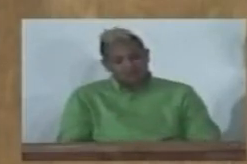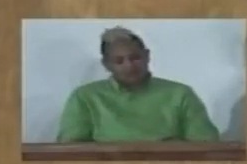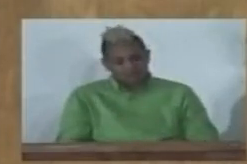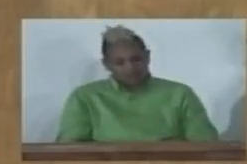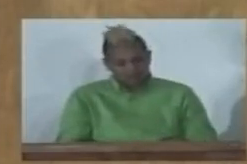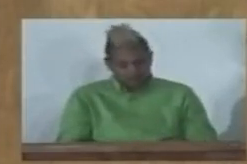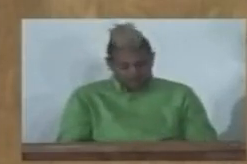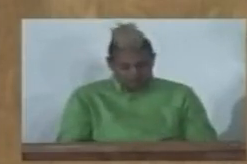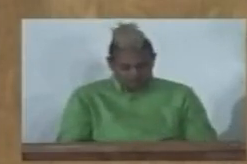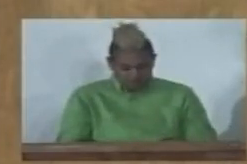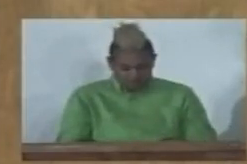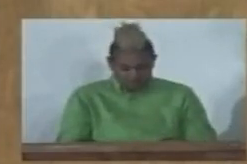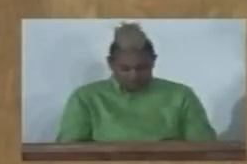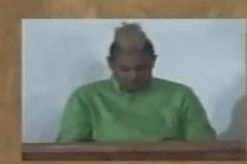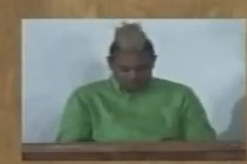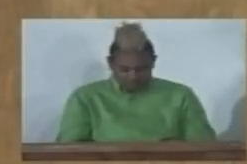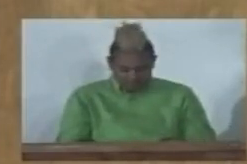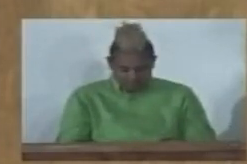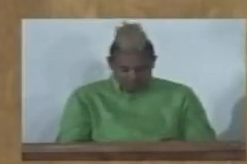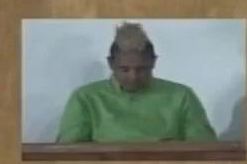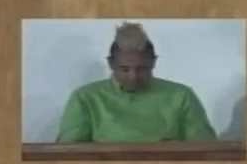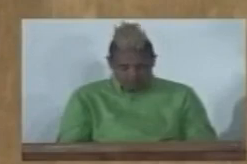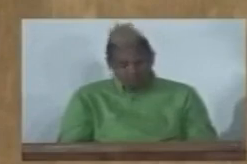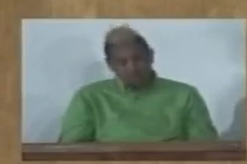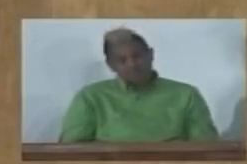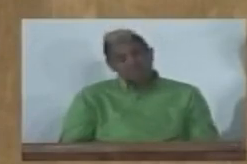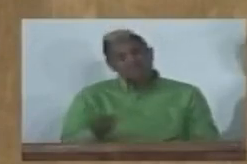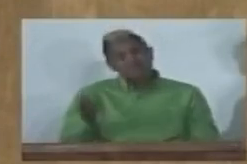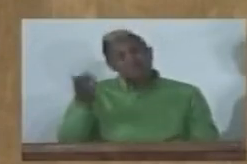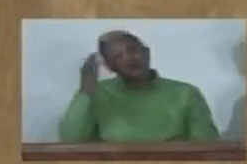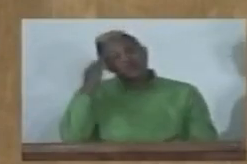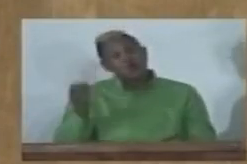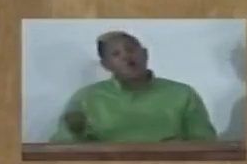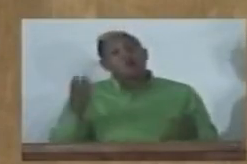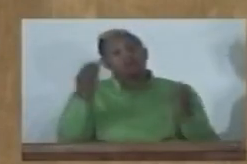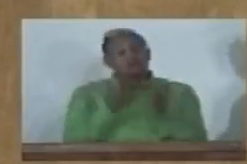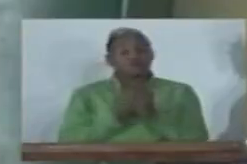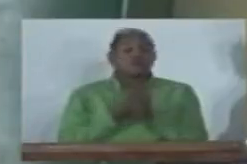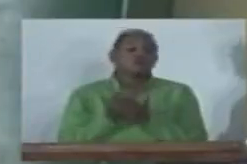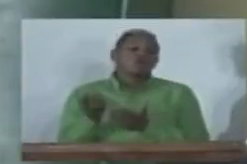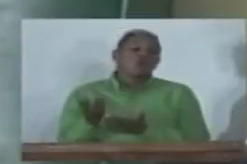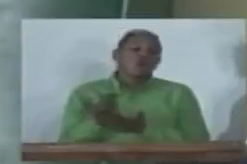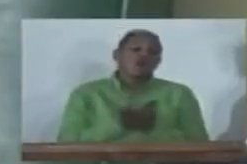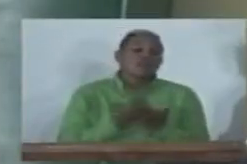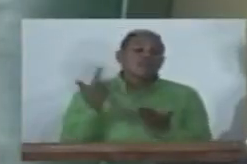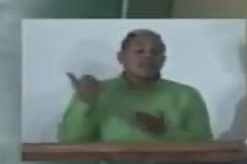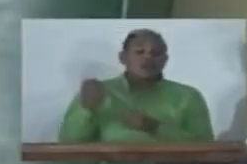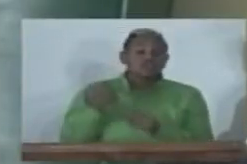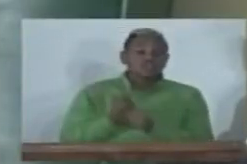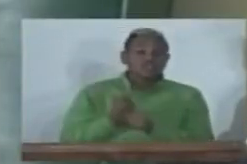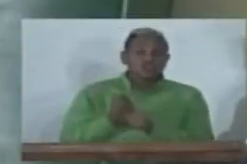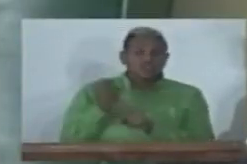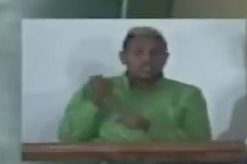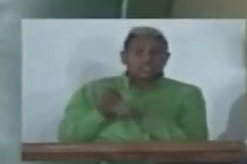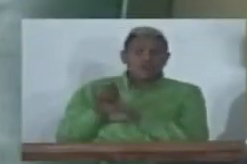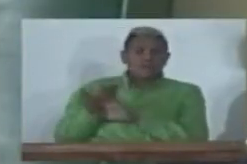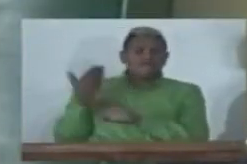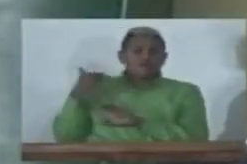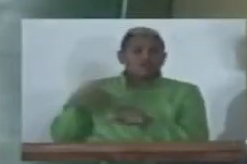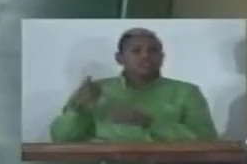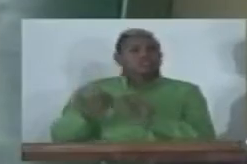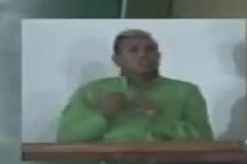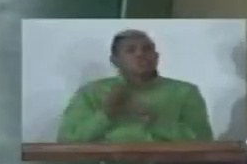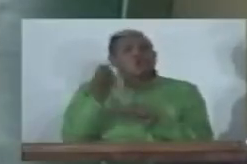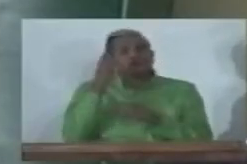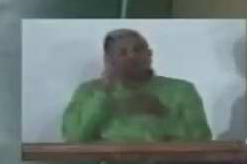What I want to know is how much is it, how much money you have collected last year, the year before, this year, how much you project